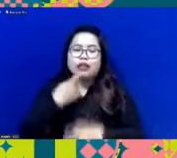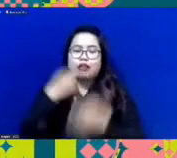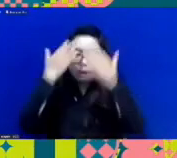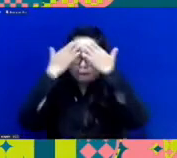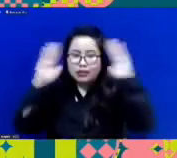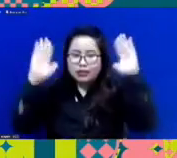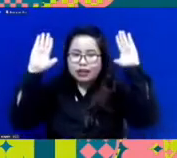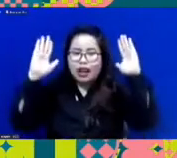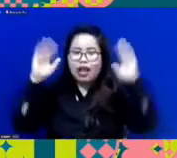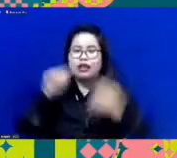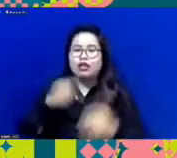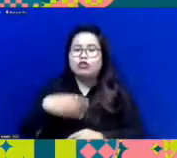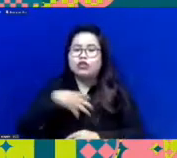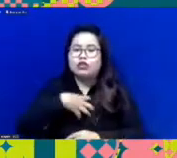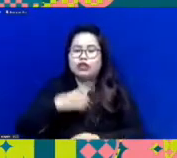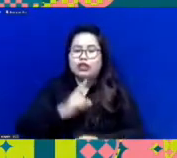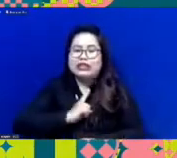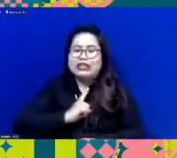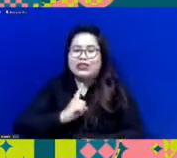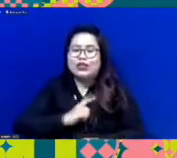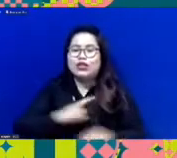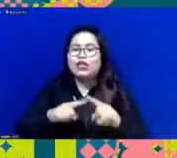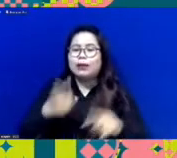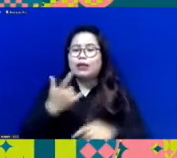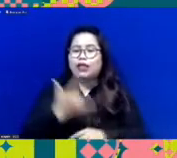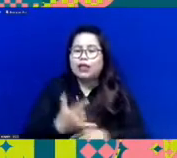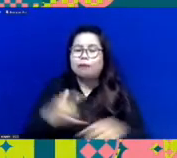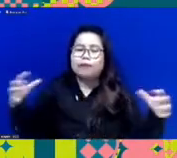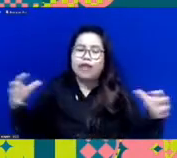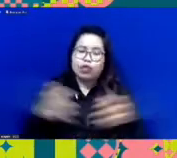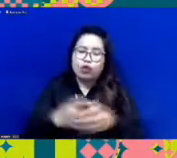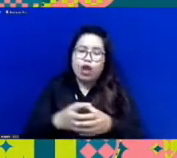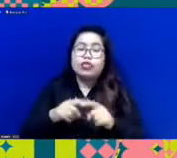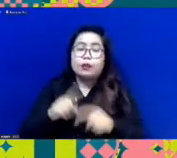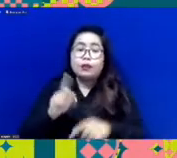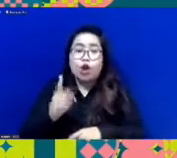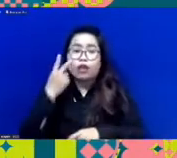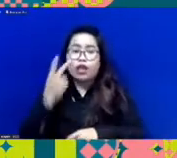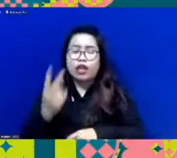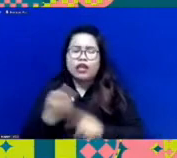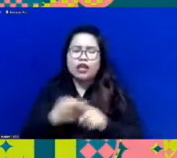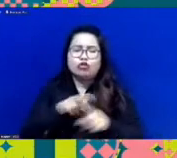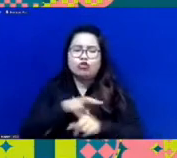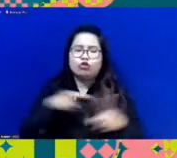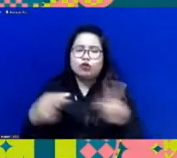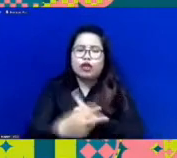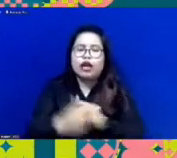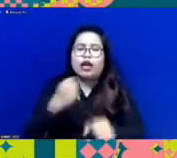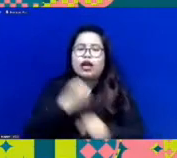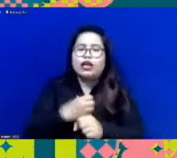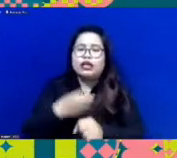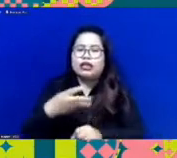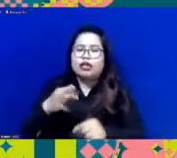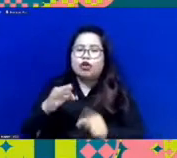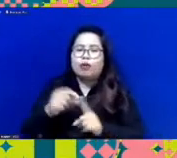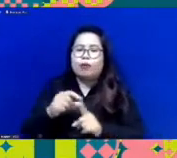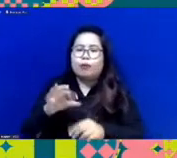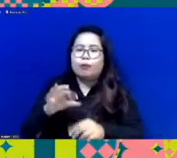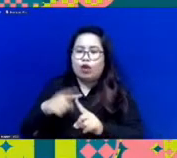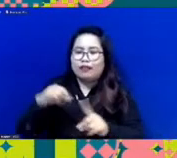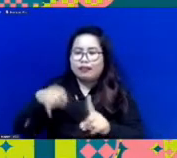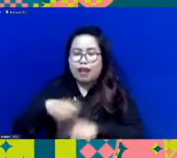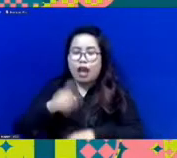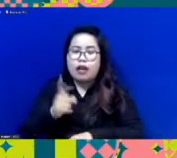united. Now, if we zoom out into geopolitics, Baba Shiv, who is looking a little, I don't know where in the world he's zooming in from.